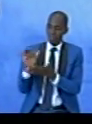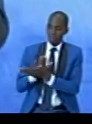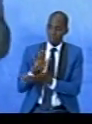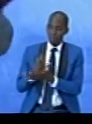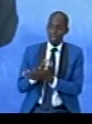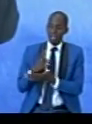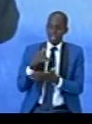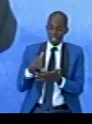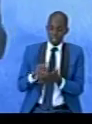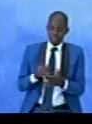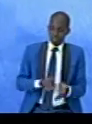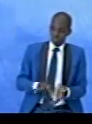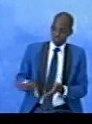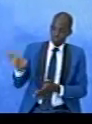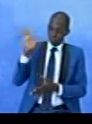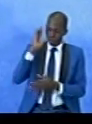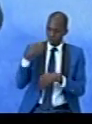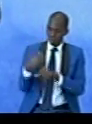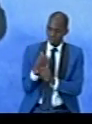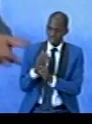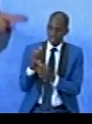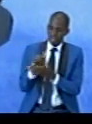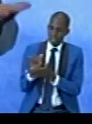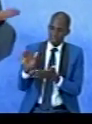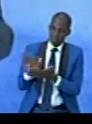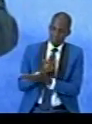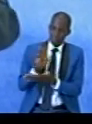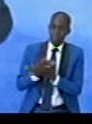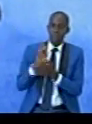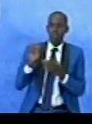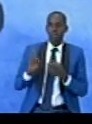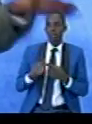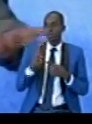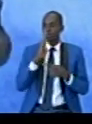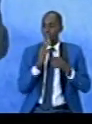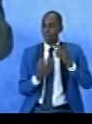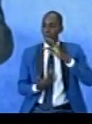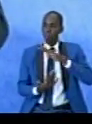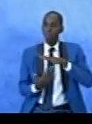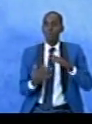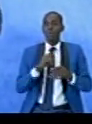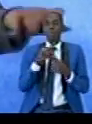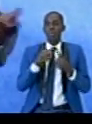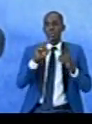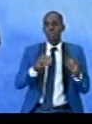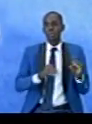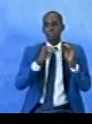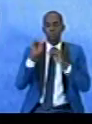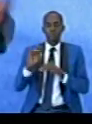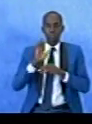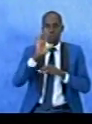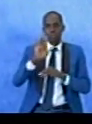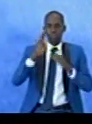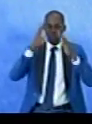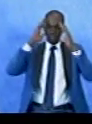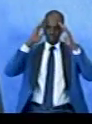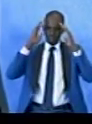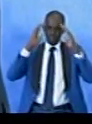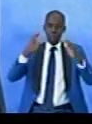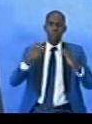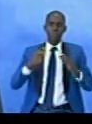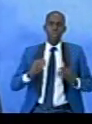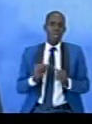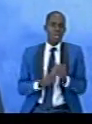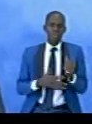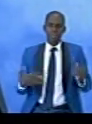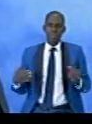your training, your expertise, your prayer, and your desire, and your resources, and your finance, you